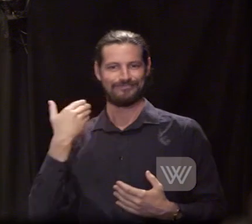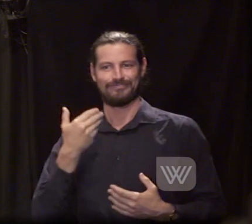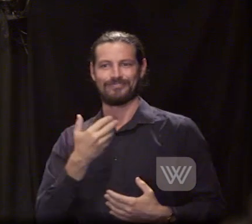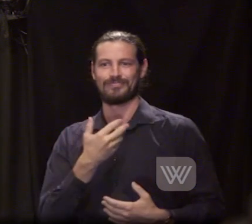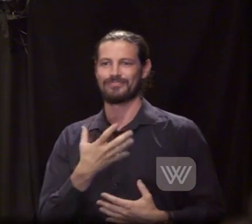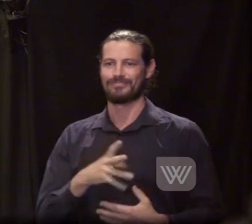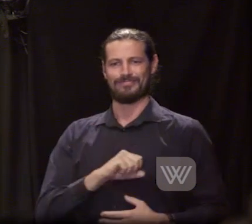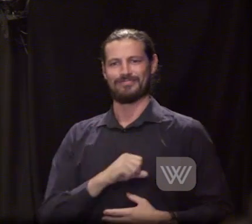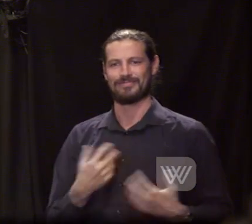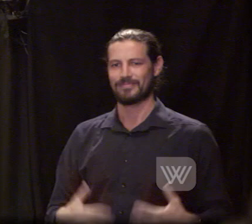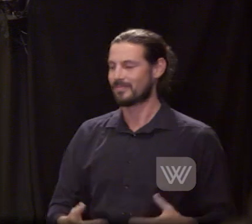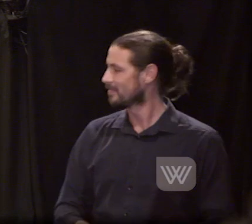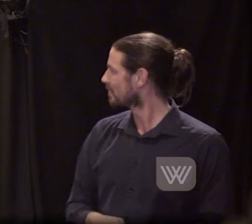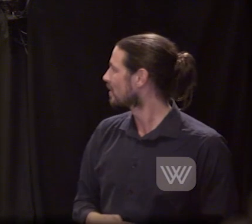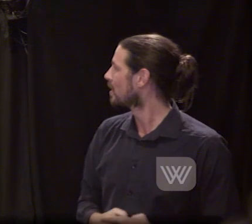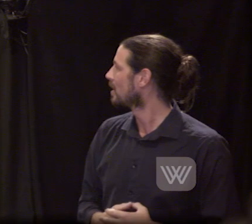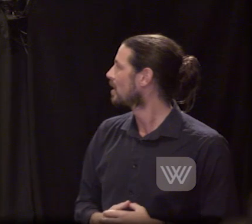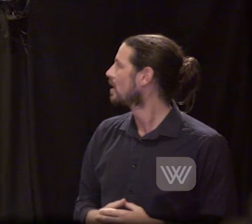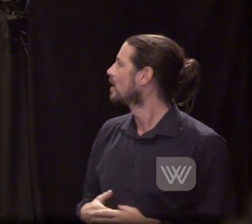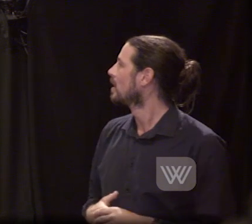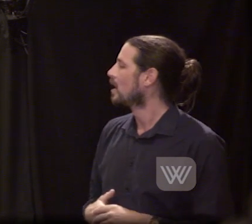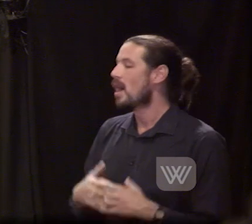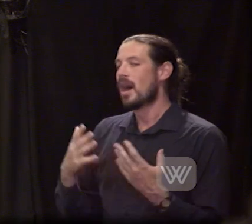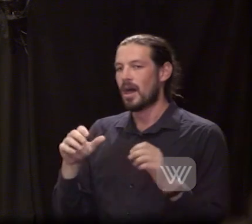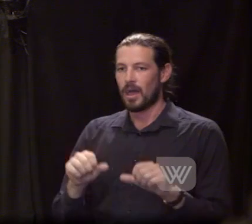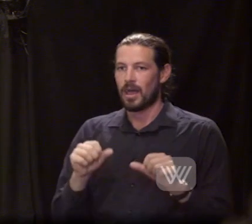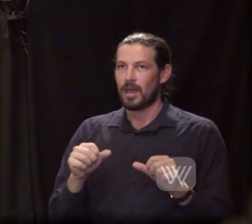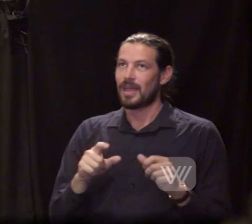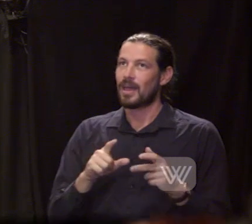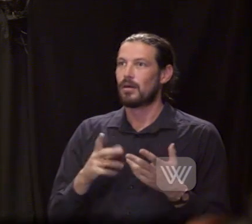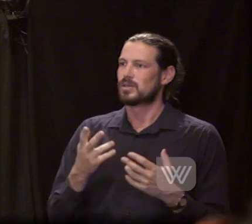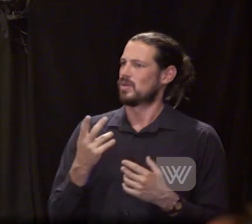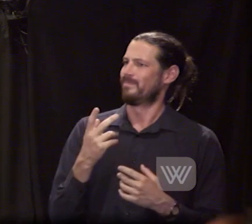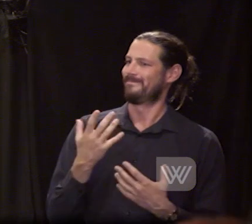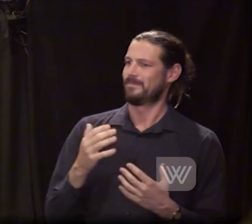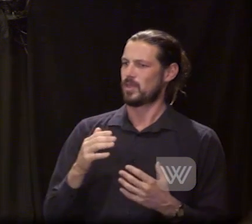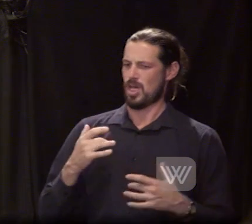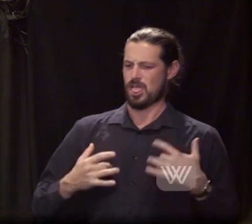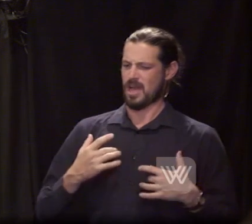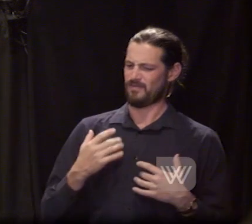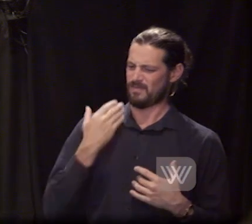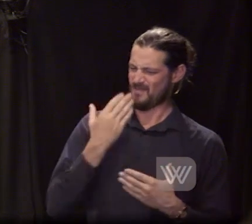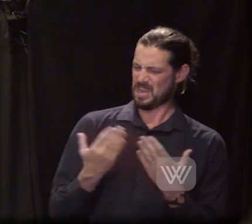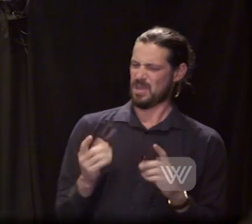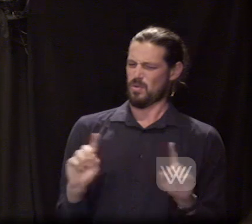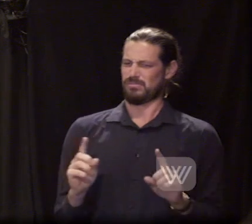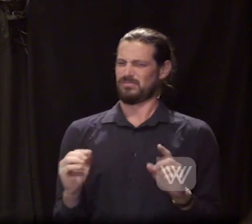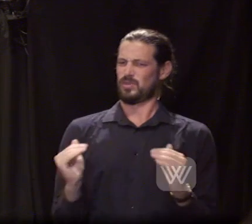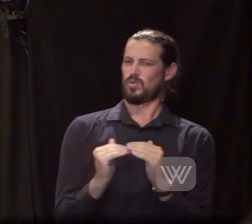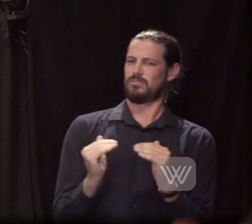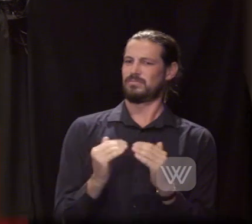So let's, if there's such a thing as a standard day, Can you just talk us through it? What actually happens in the